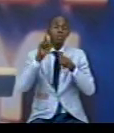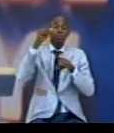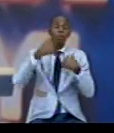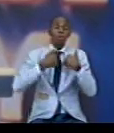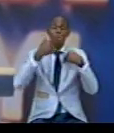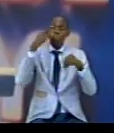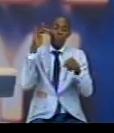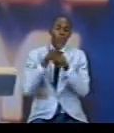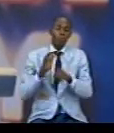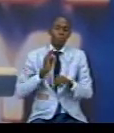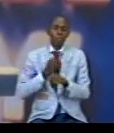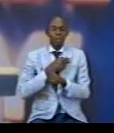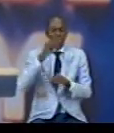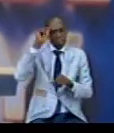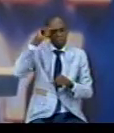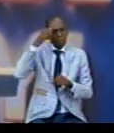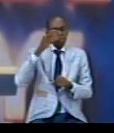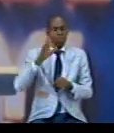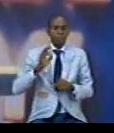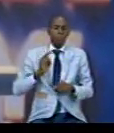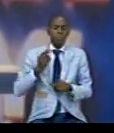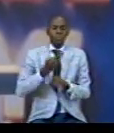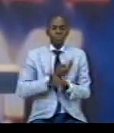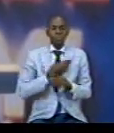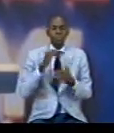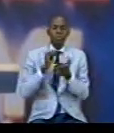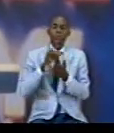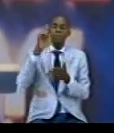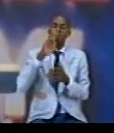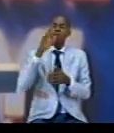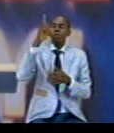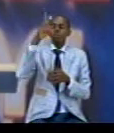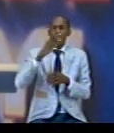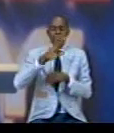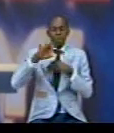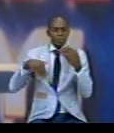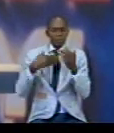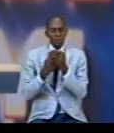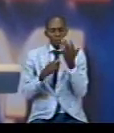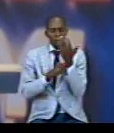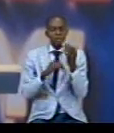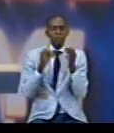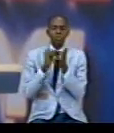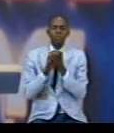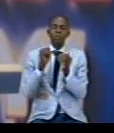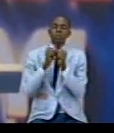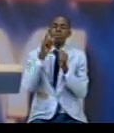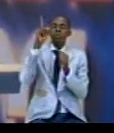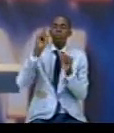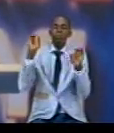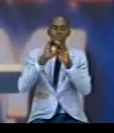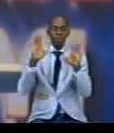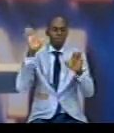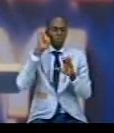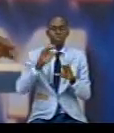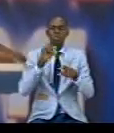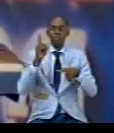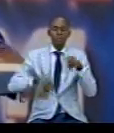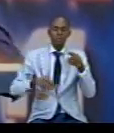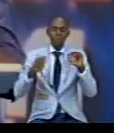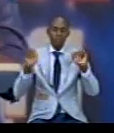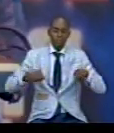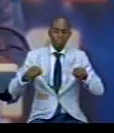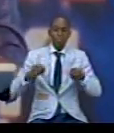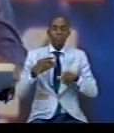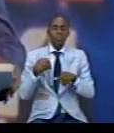have reminded us that you are the God of all flesh and with you nothing shall be impossible. We pray there'll be